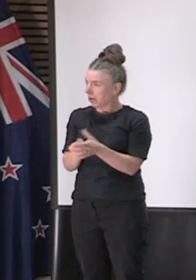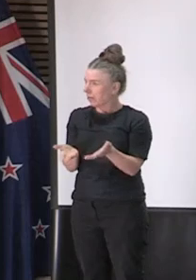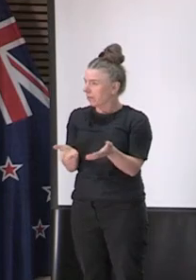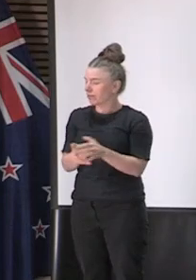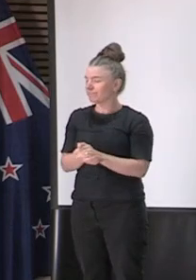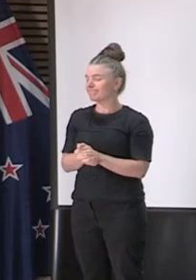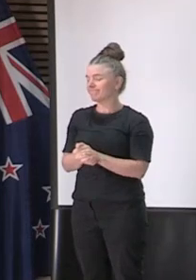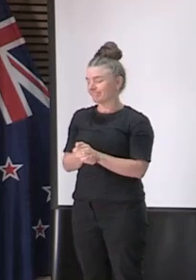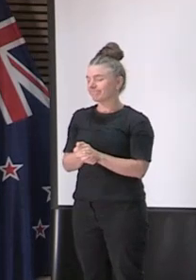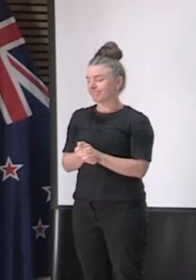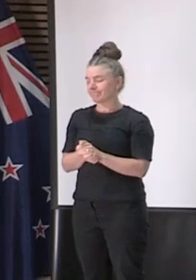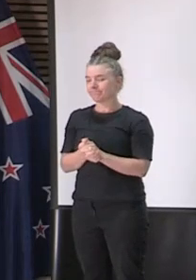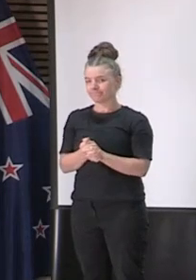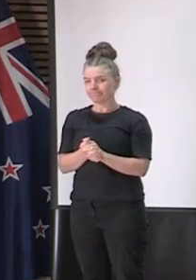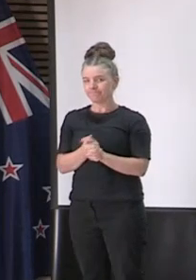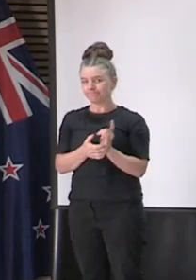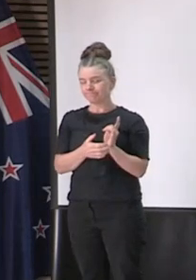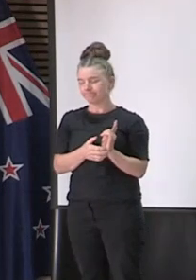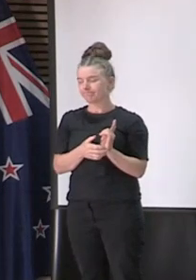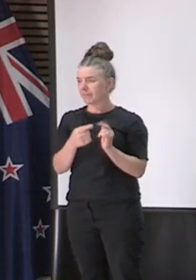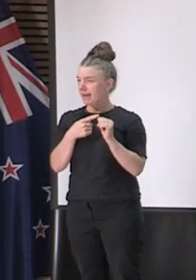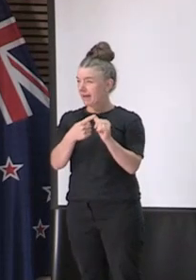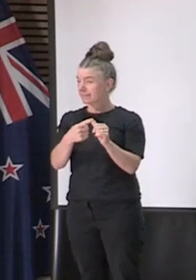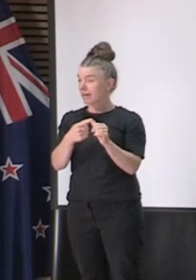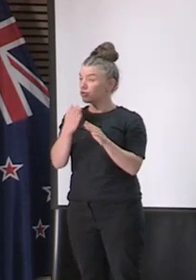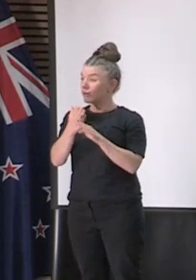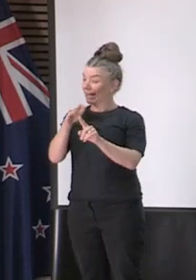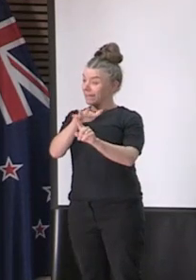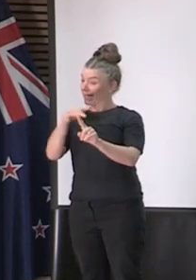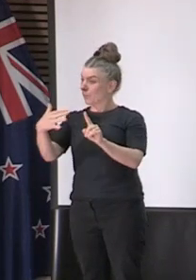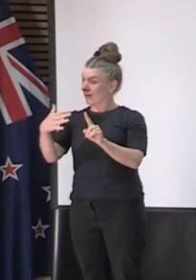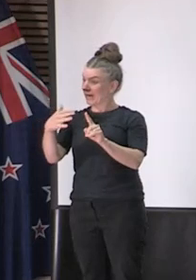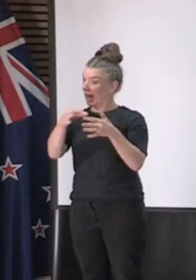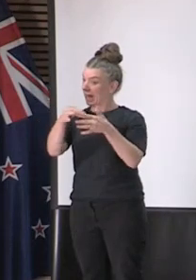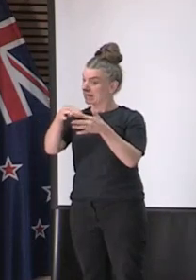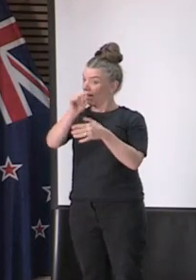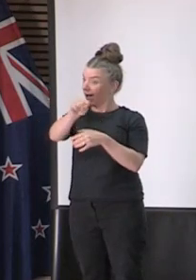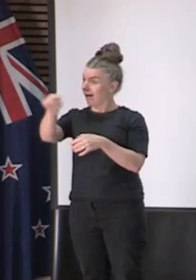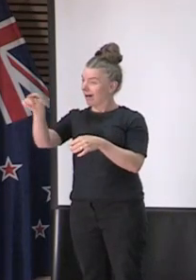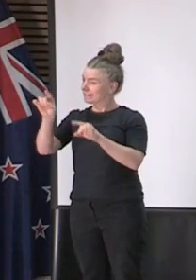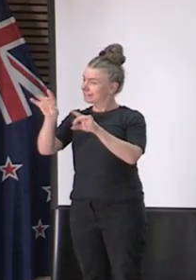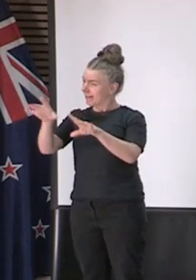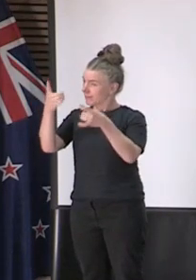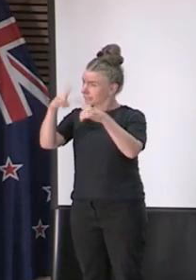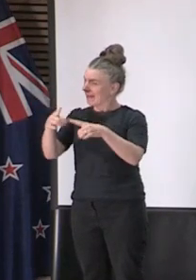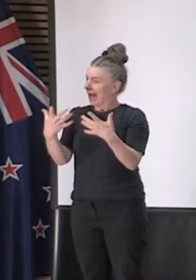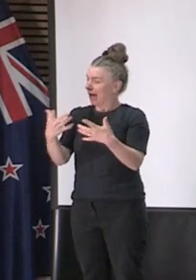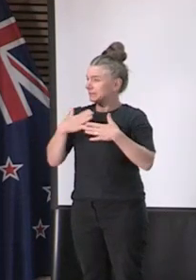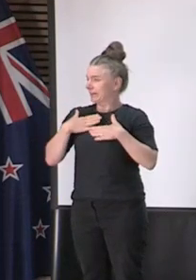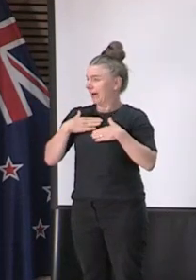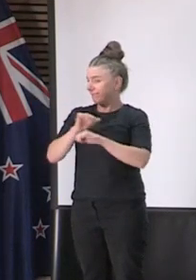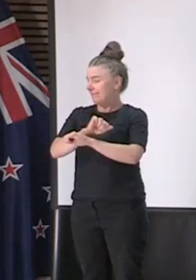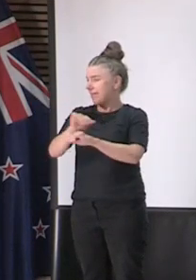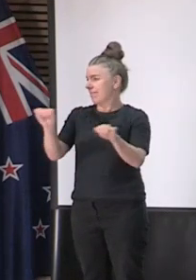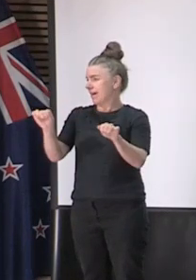leaders actually determine for themselves how they are going to keep their people safe and what they wish to do with